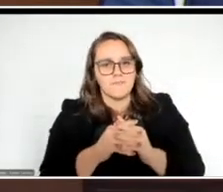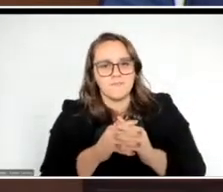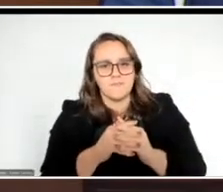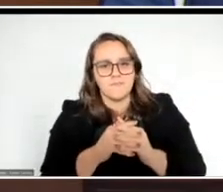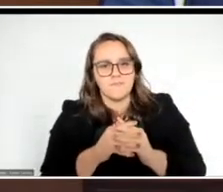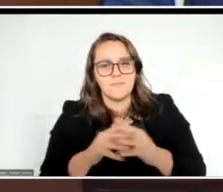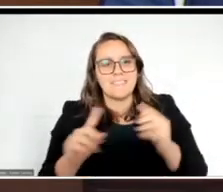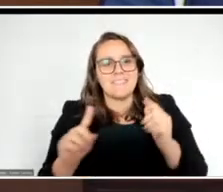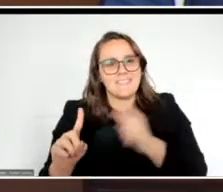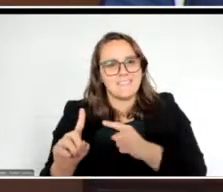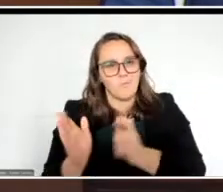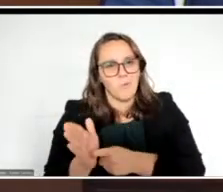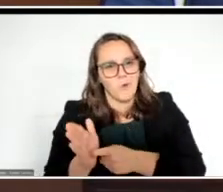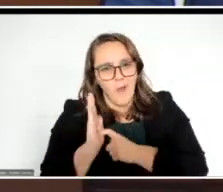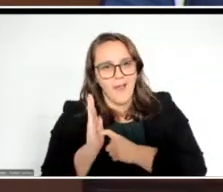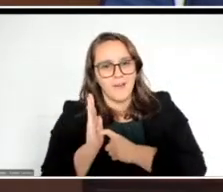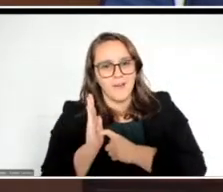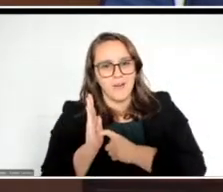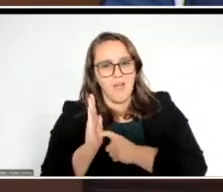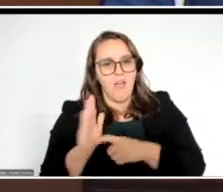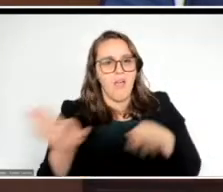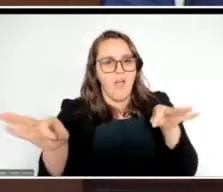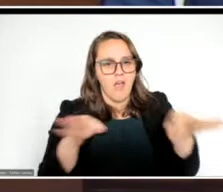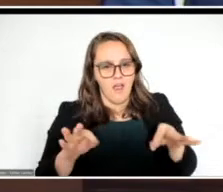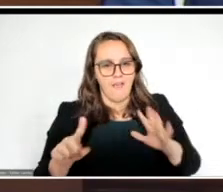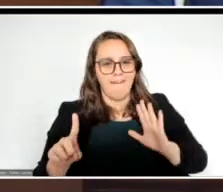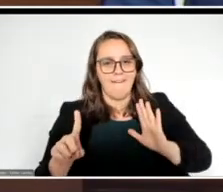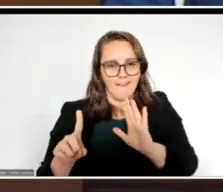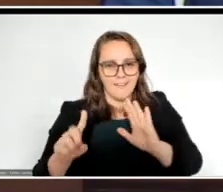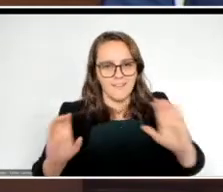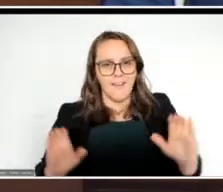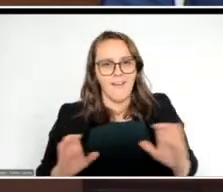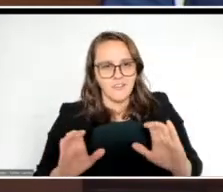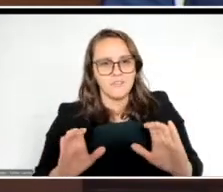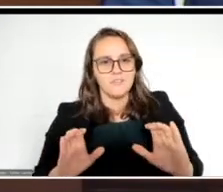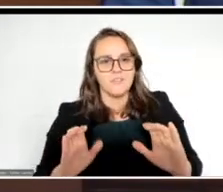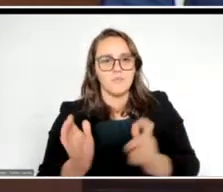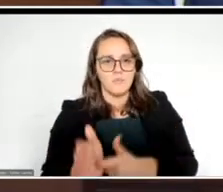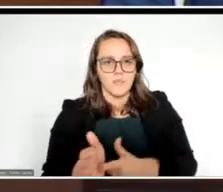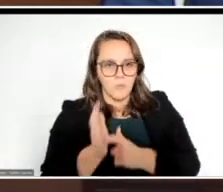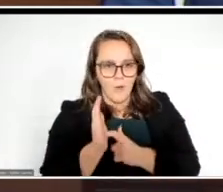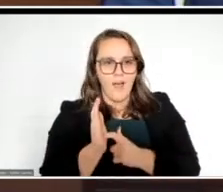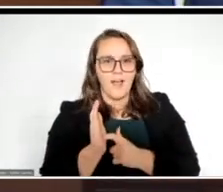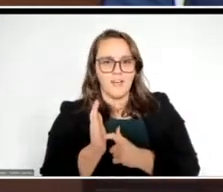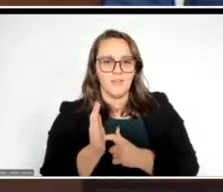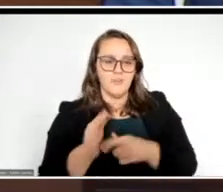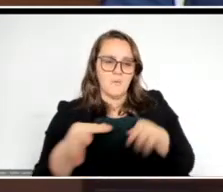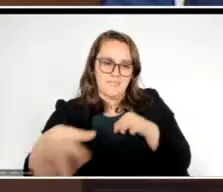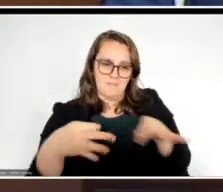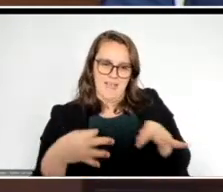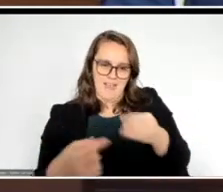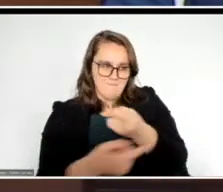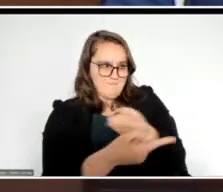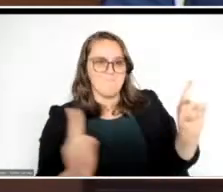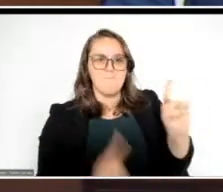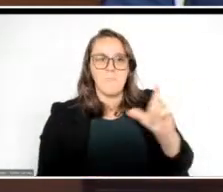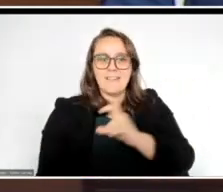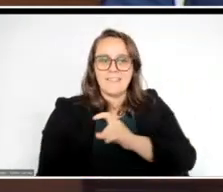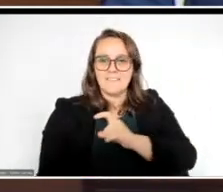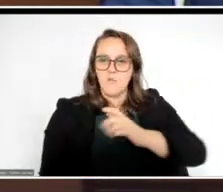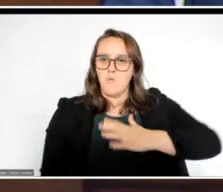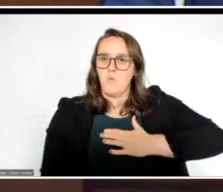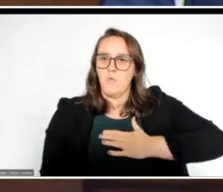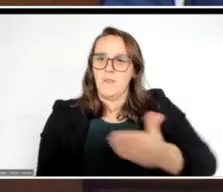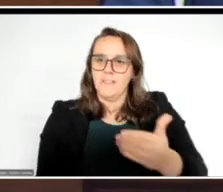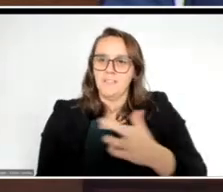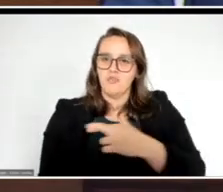answer for his actions. He's required to answer to those police officers who put their lives and bodies on